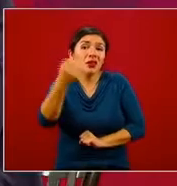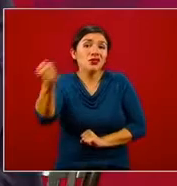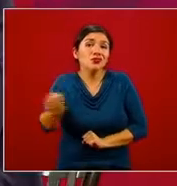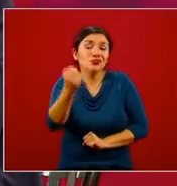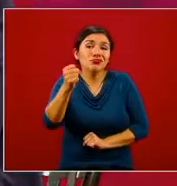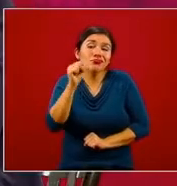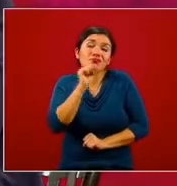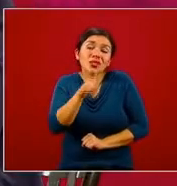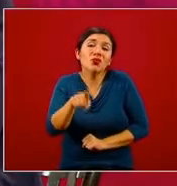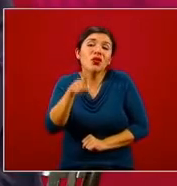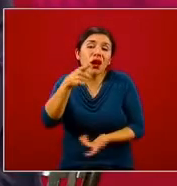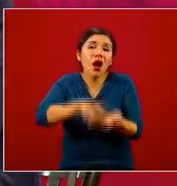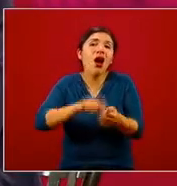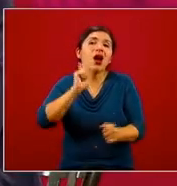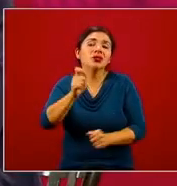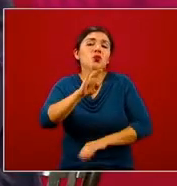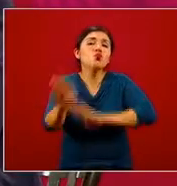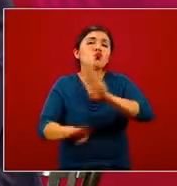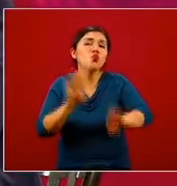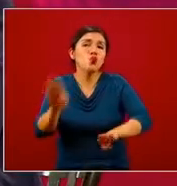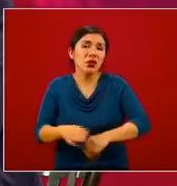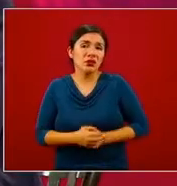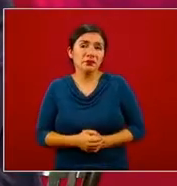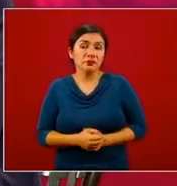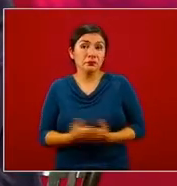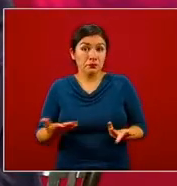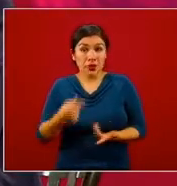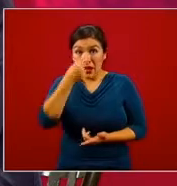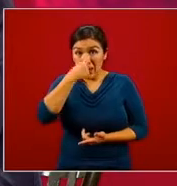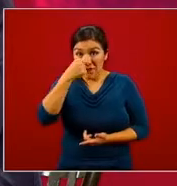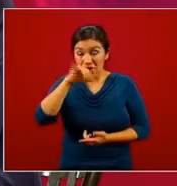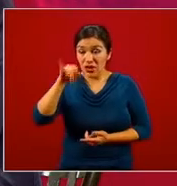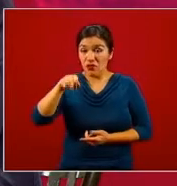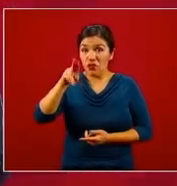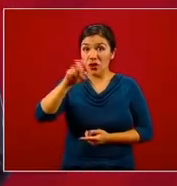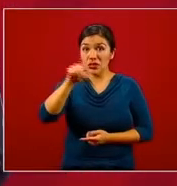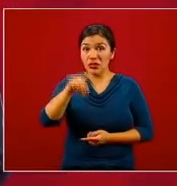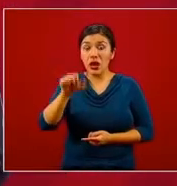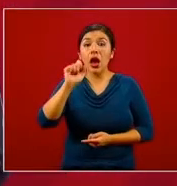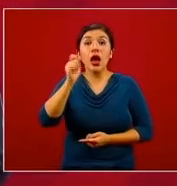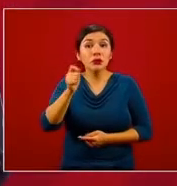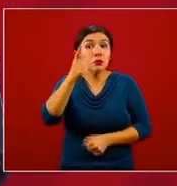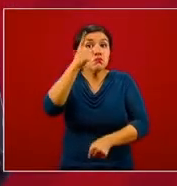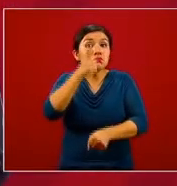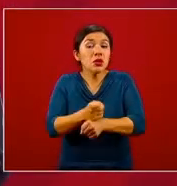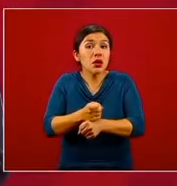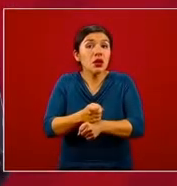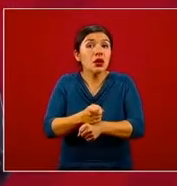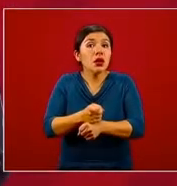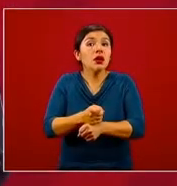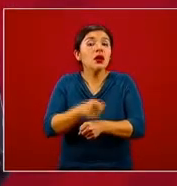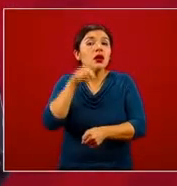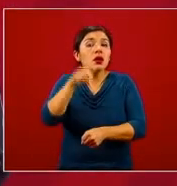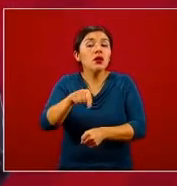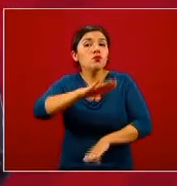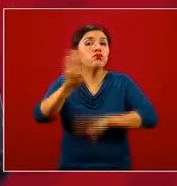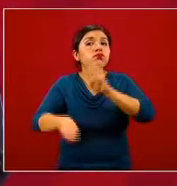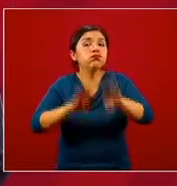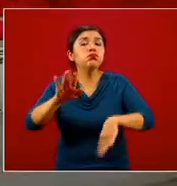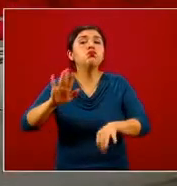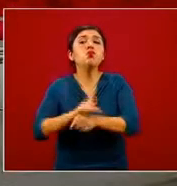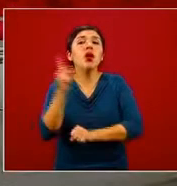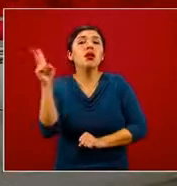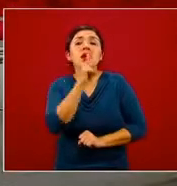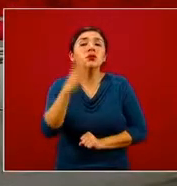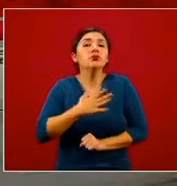phenomenon, and if we look at it from a human perspective, because of course it's going to involve illness, and unfortunately it's going to mean there will